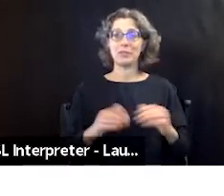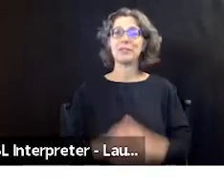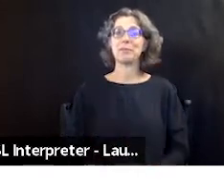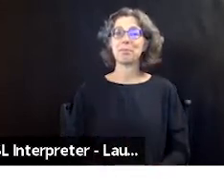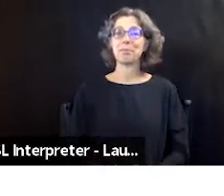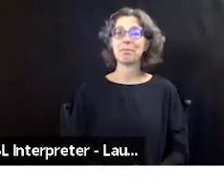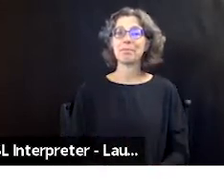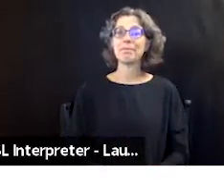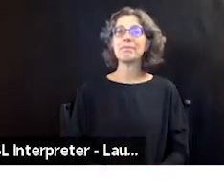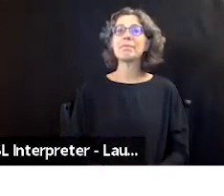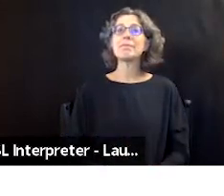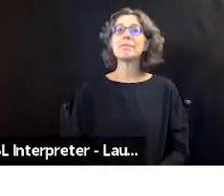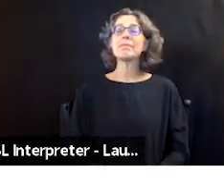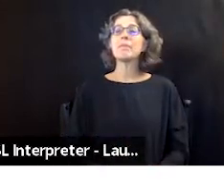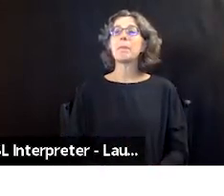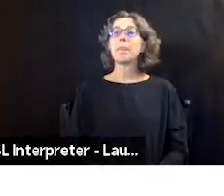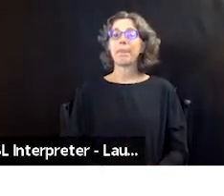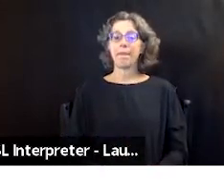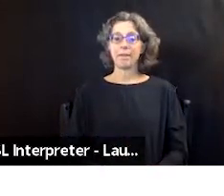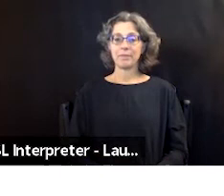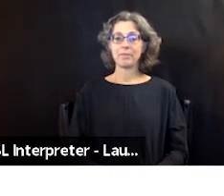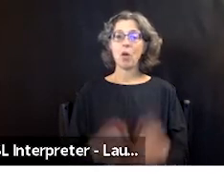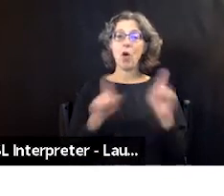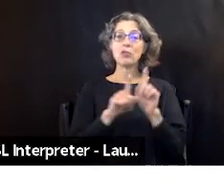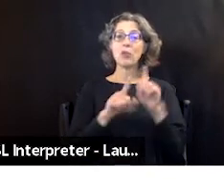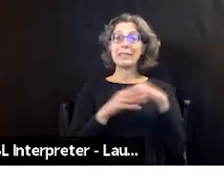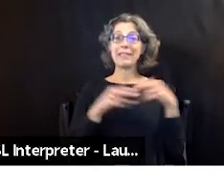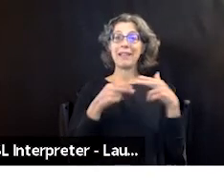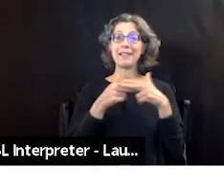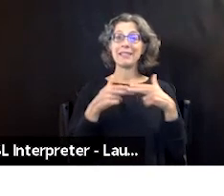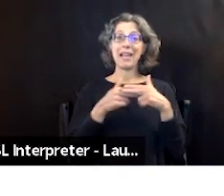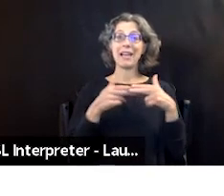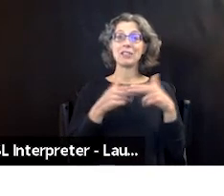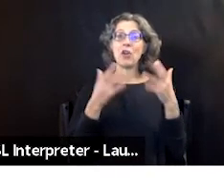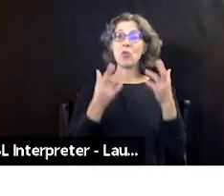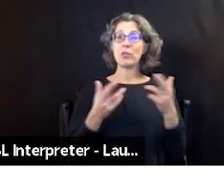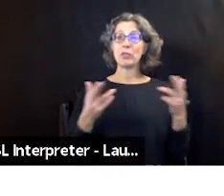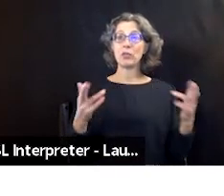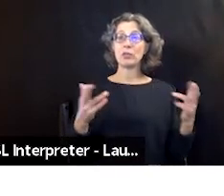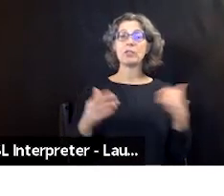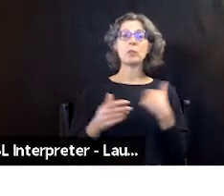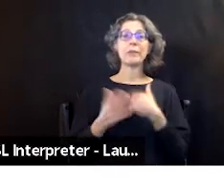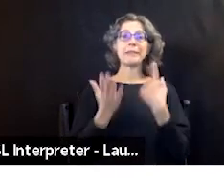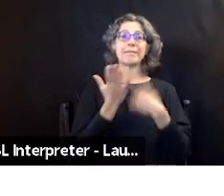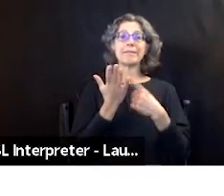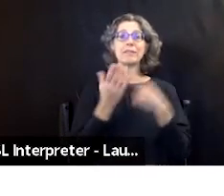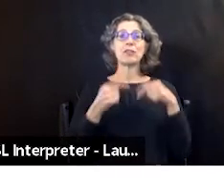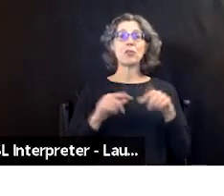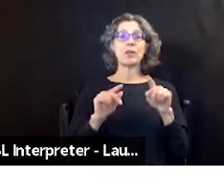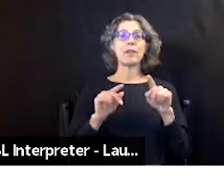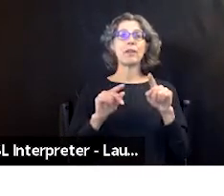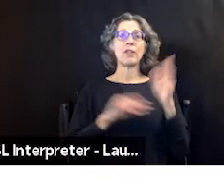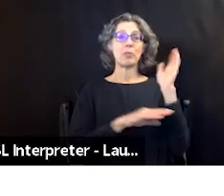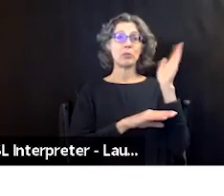And in our slides, and this will be sent to you as well, are resources that we talked about during the slide presentation